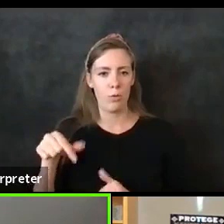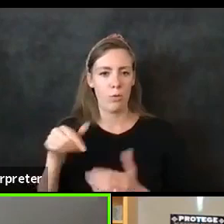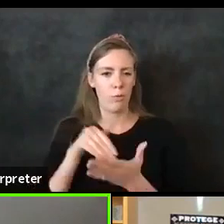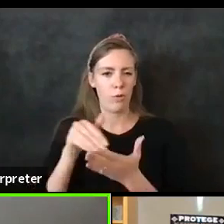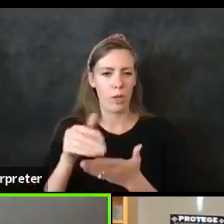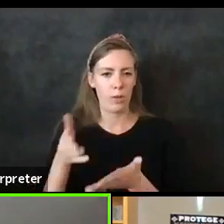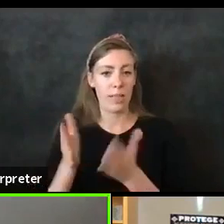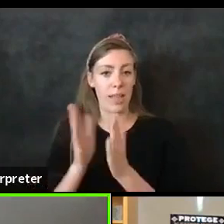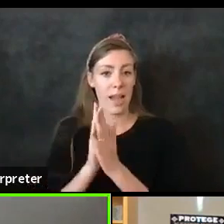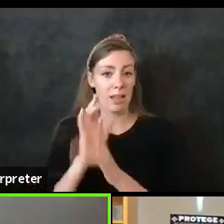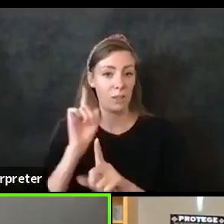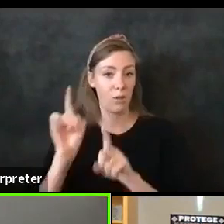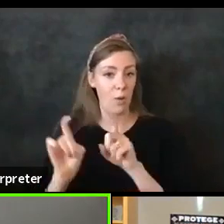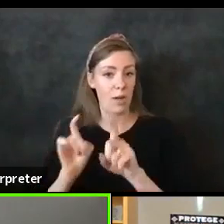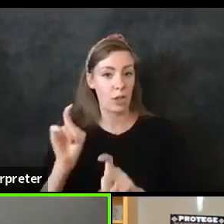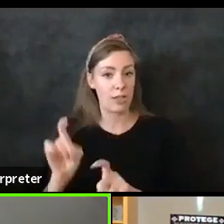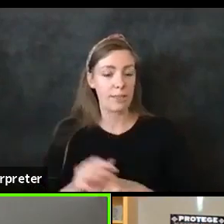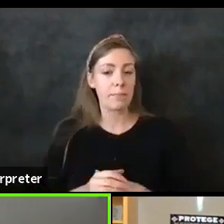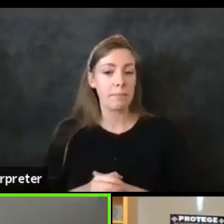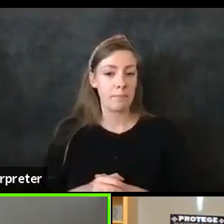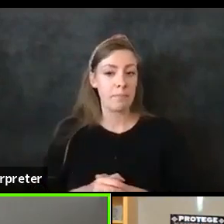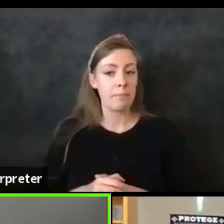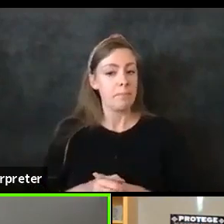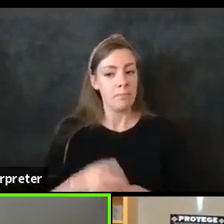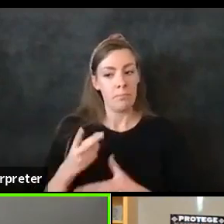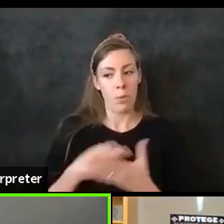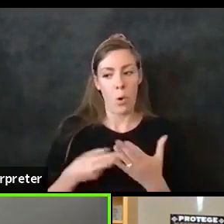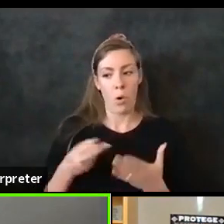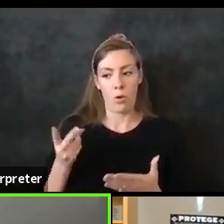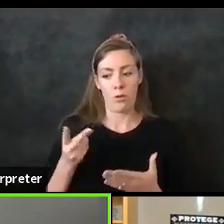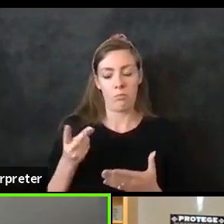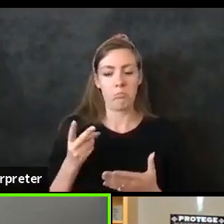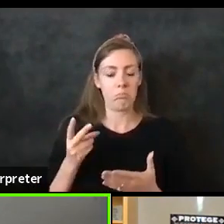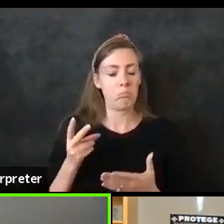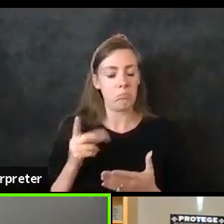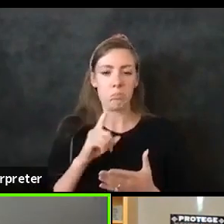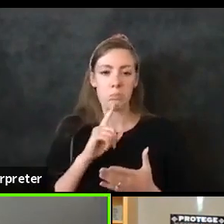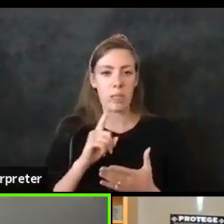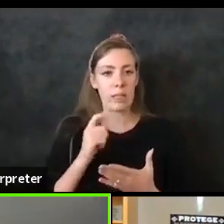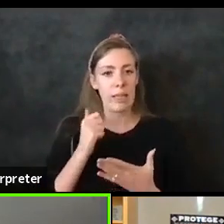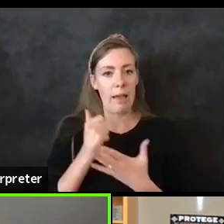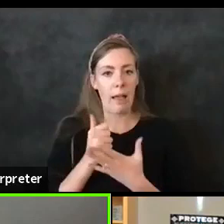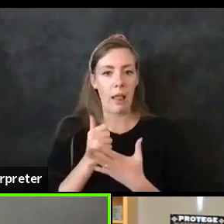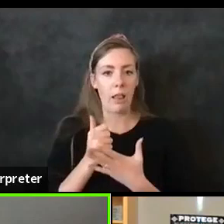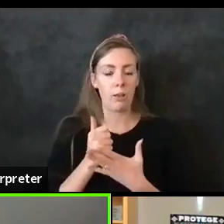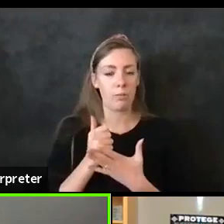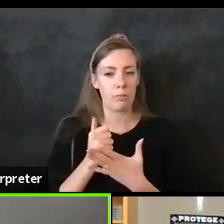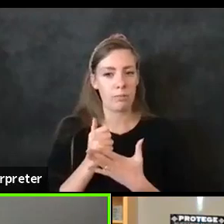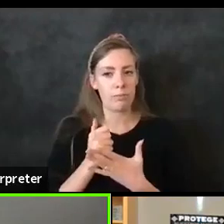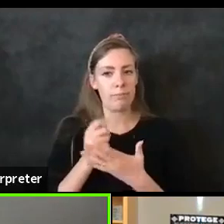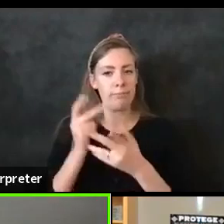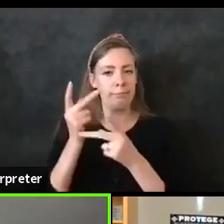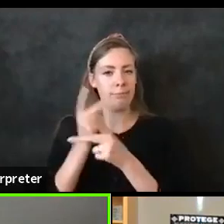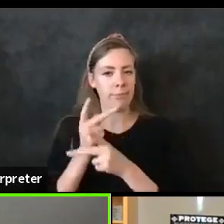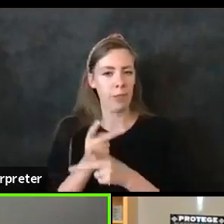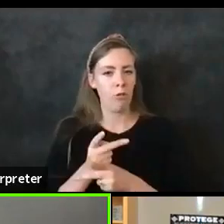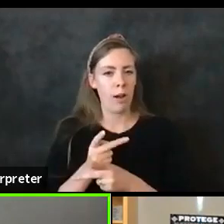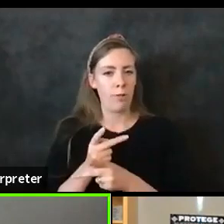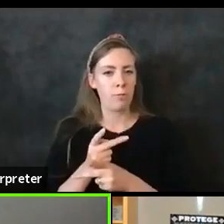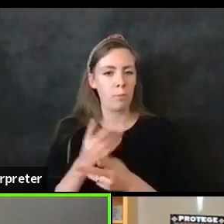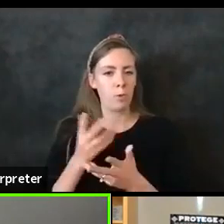are really valuable sites in terms of getting information that is hopefully very vetted by trusted resources without any